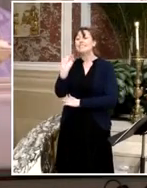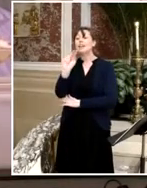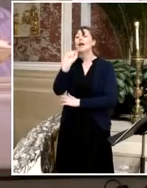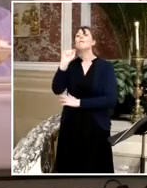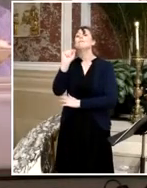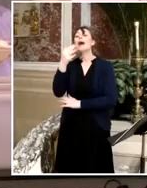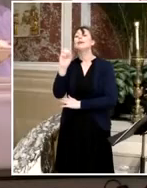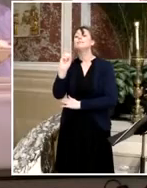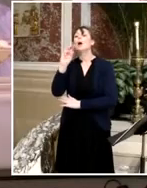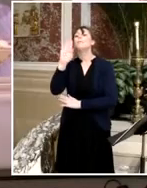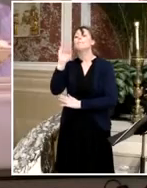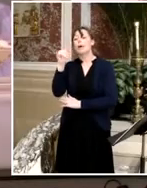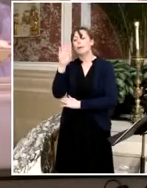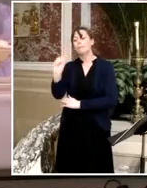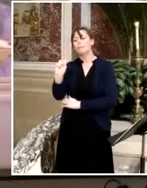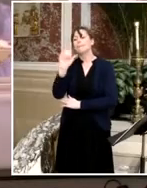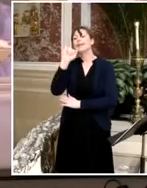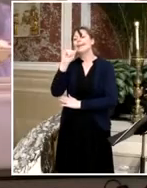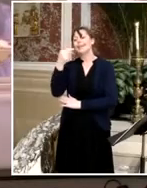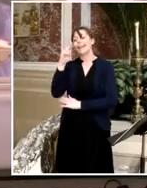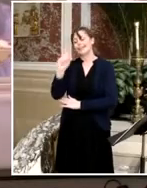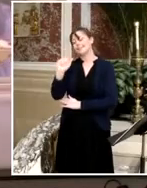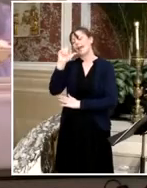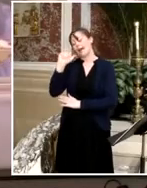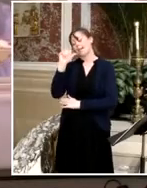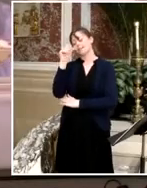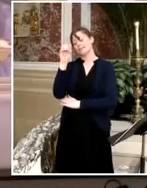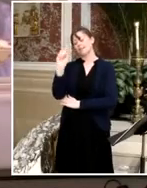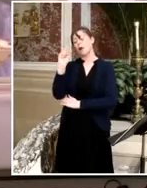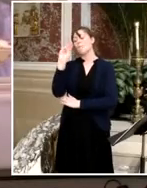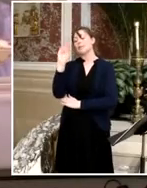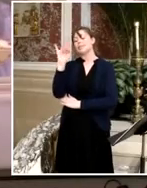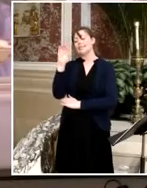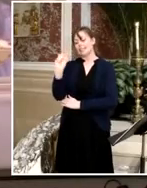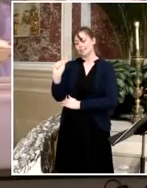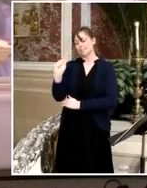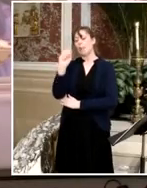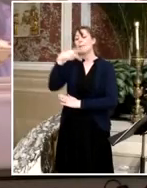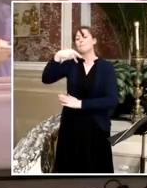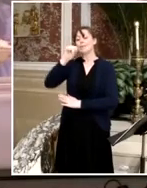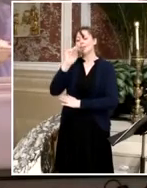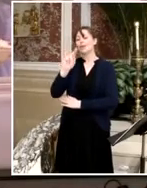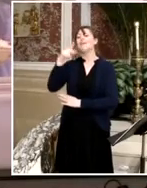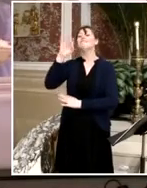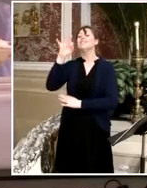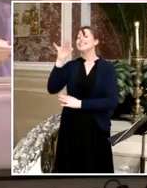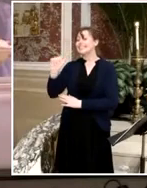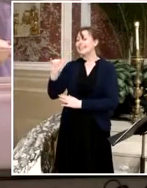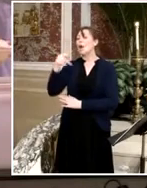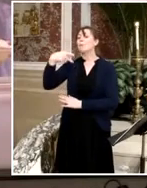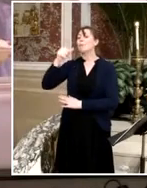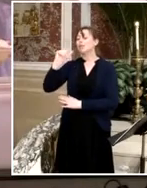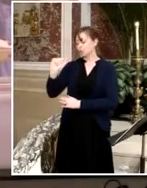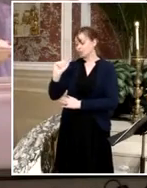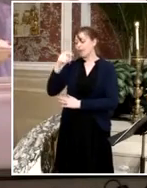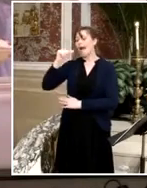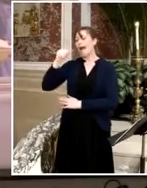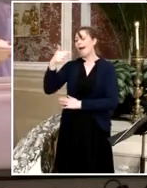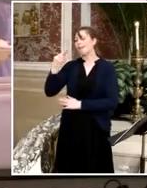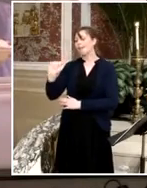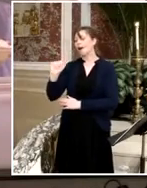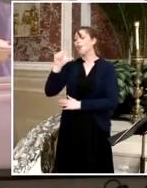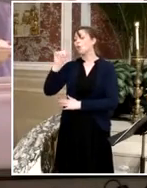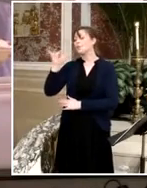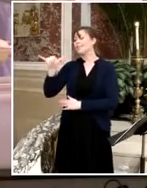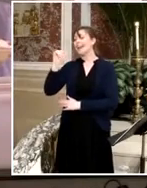Matthias, Barnabas, Ignatius, Alexander, Marcellinus, Peter, Felicity, Perpetua, Agatha,